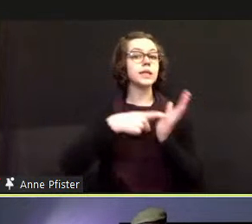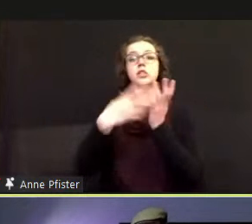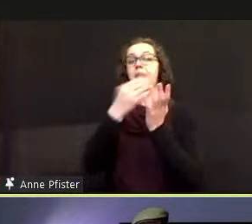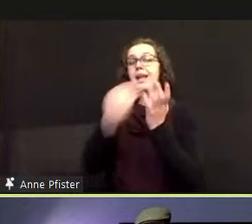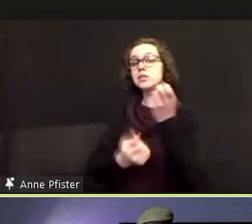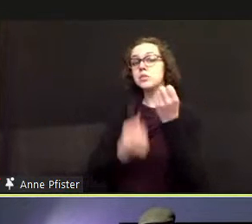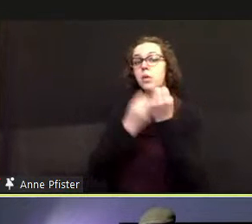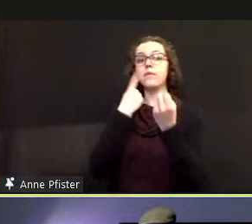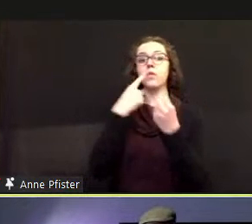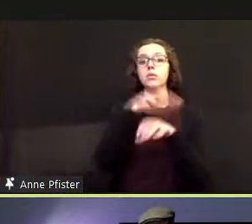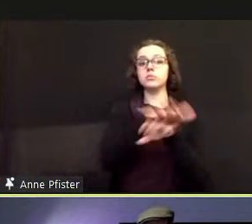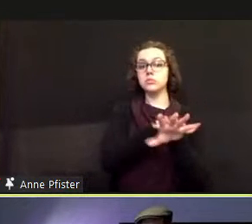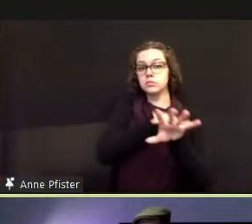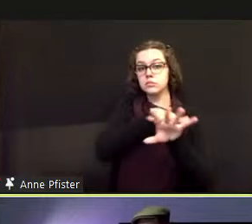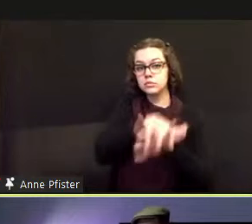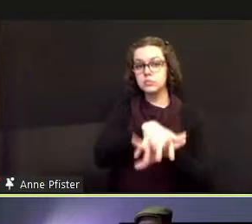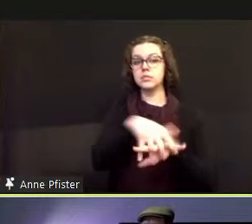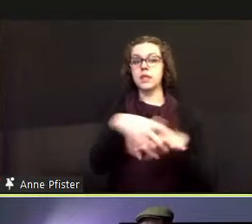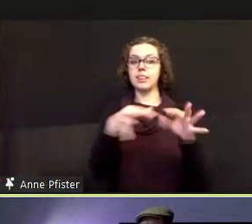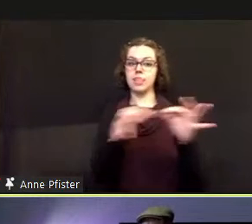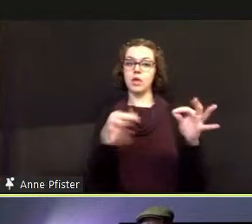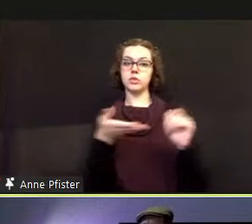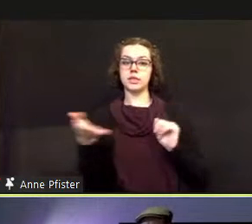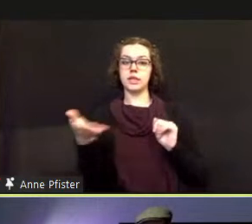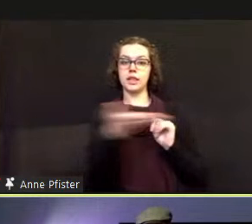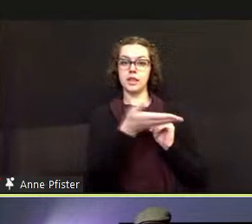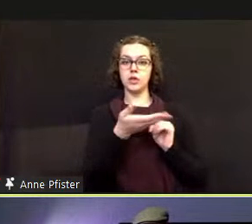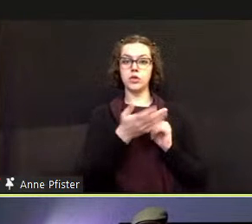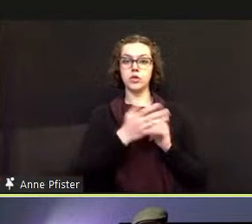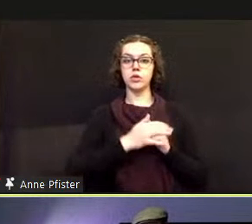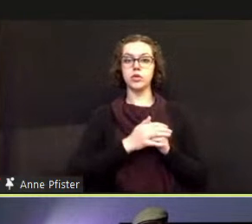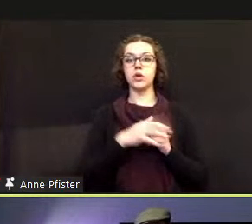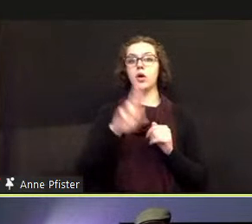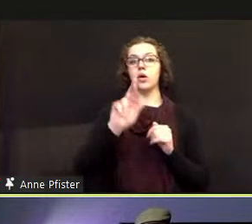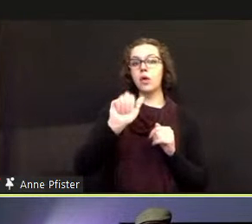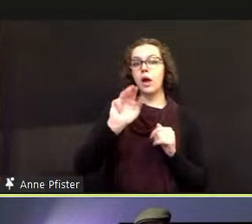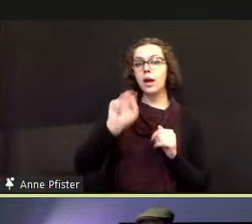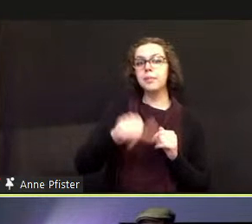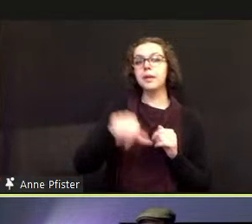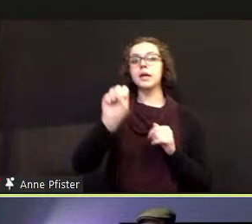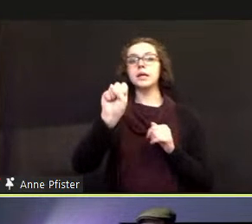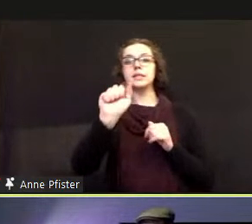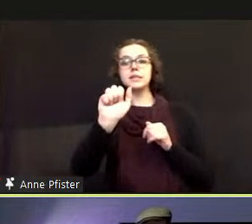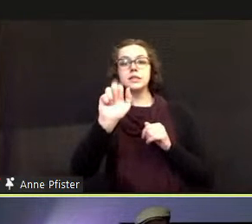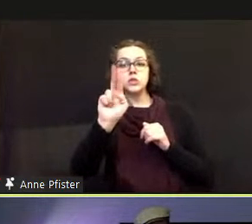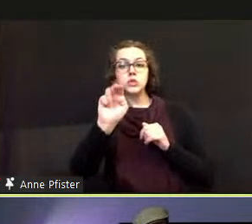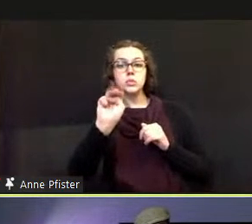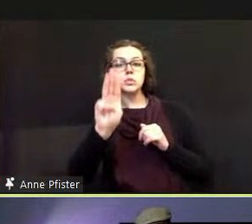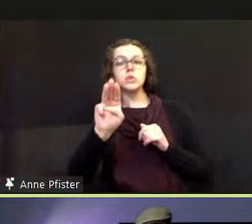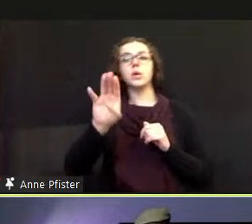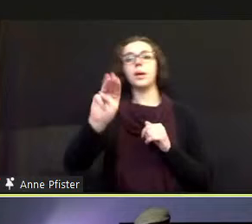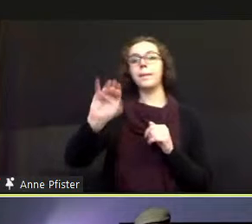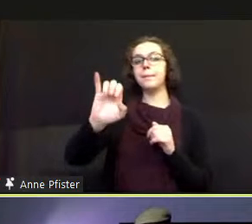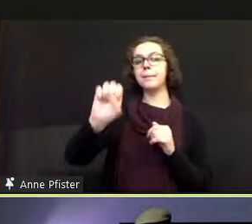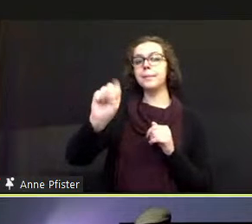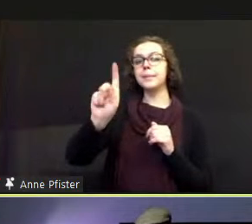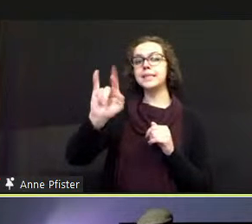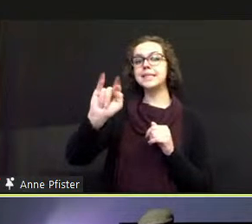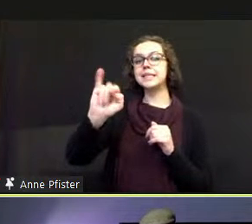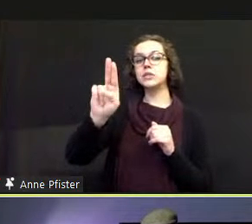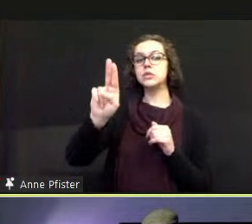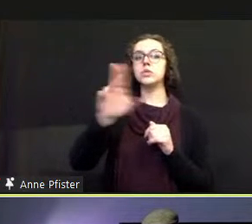instance, Rama, Sumu, Mosquito, and all the contact phenomena that we had between those languages and the colonial languages coming